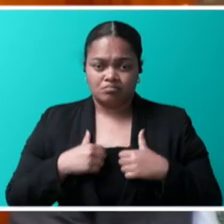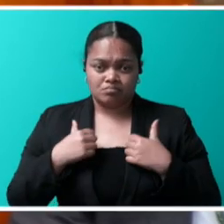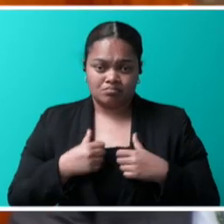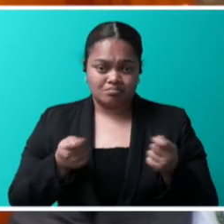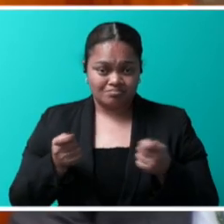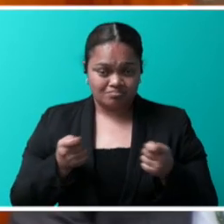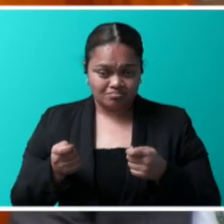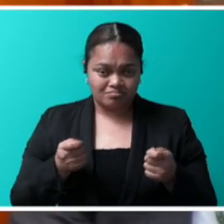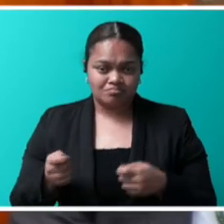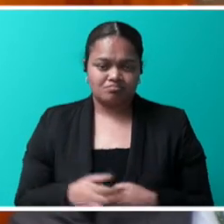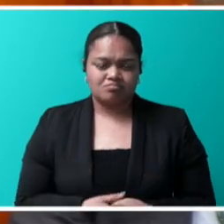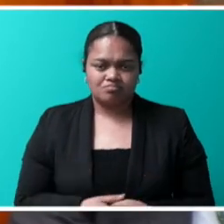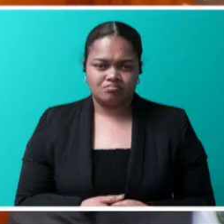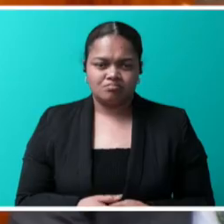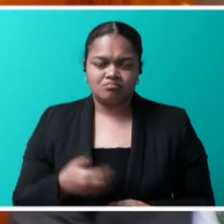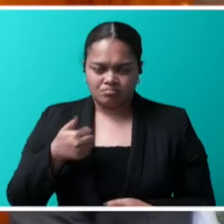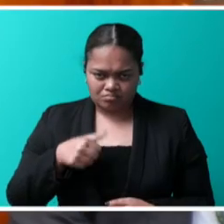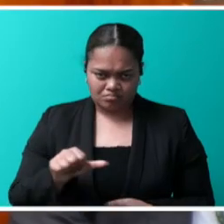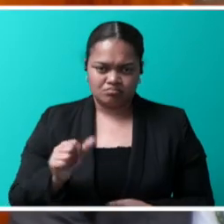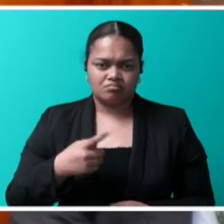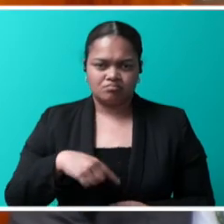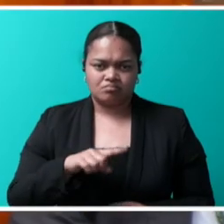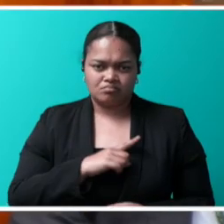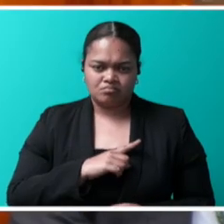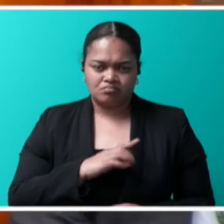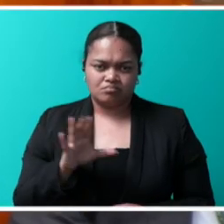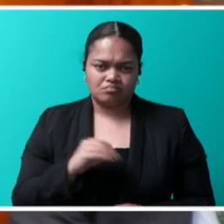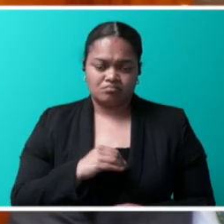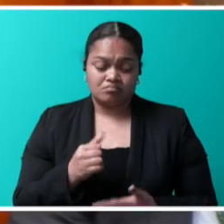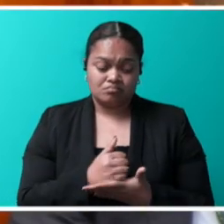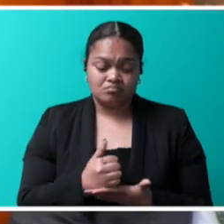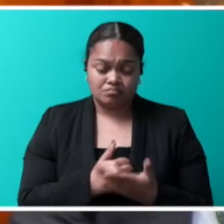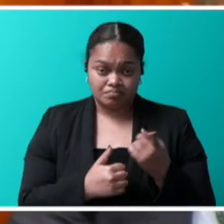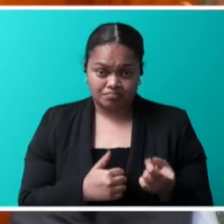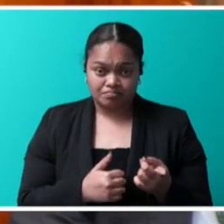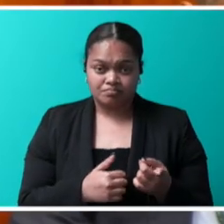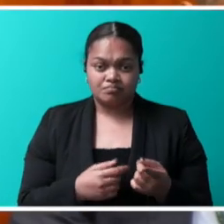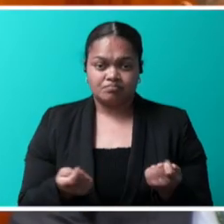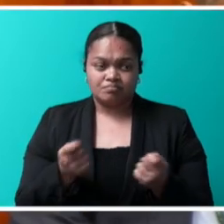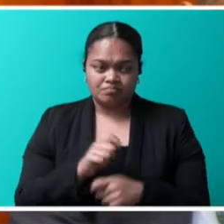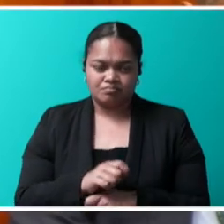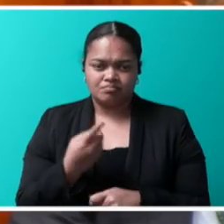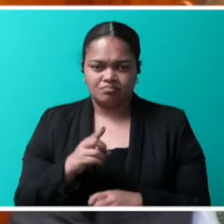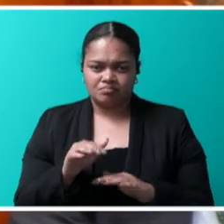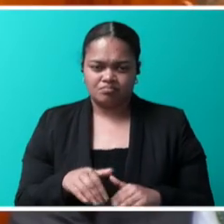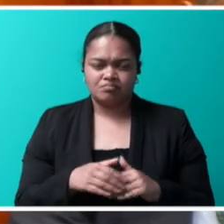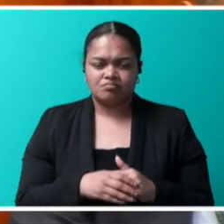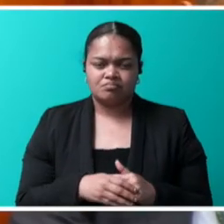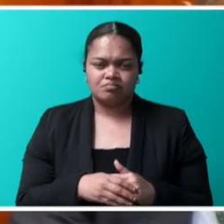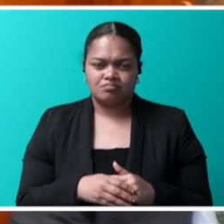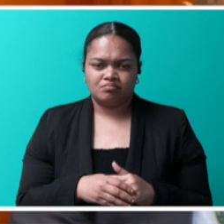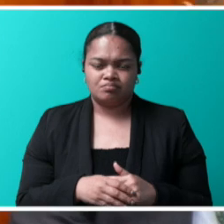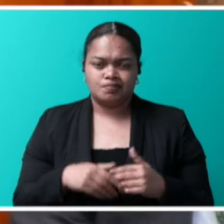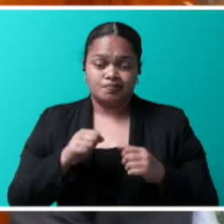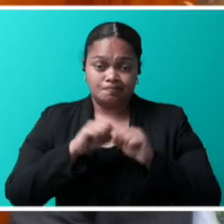management options allows us to move from reactive response to informed and participatory system.